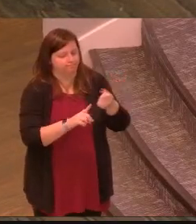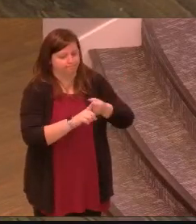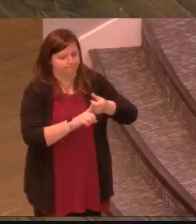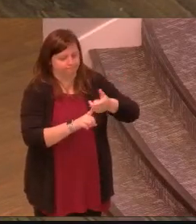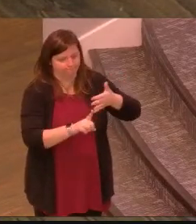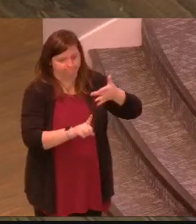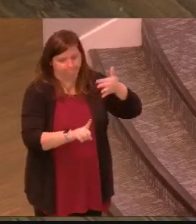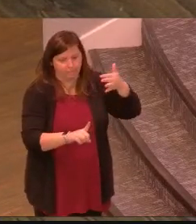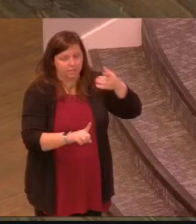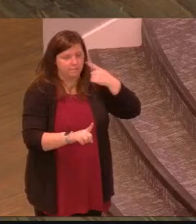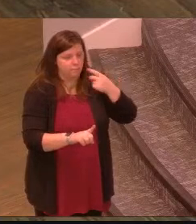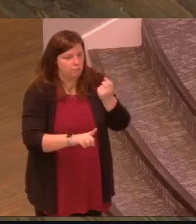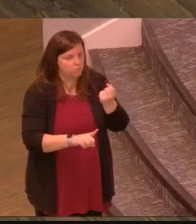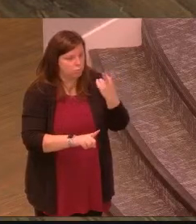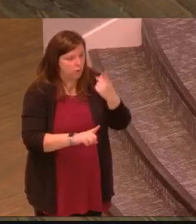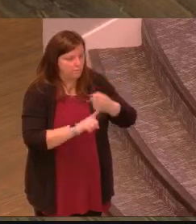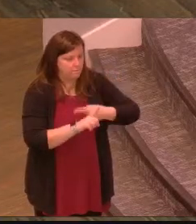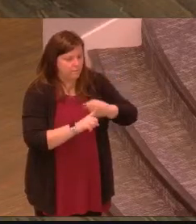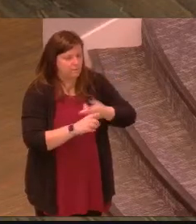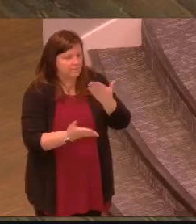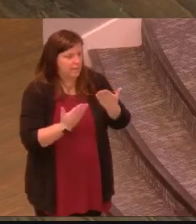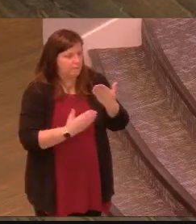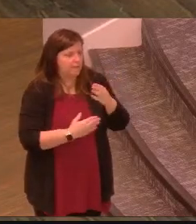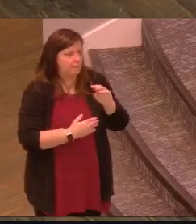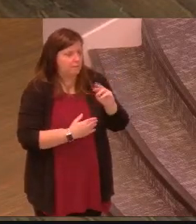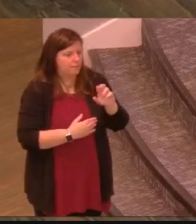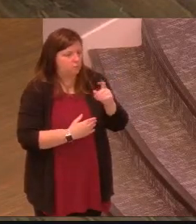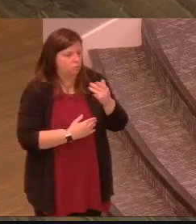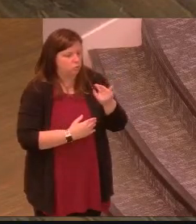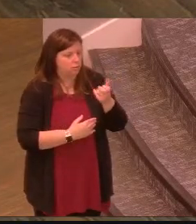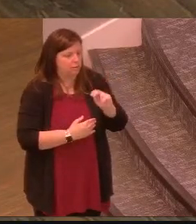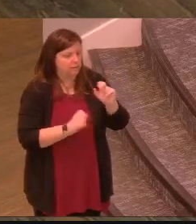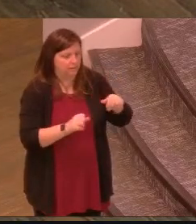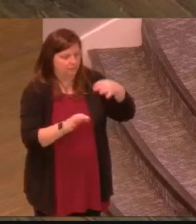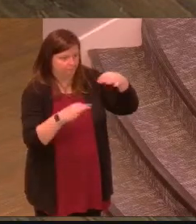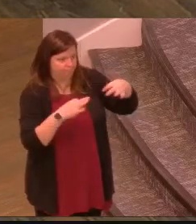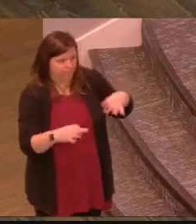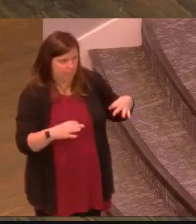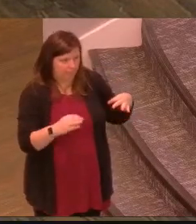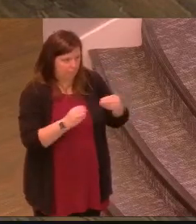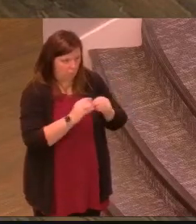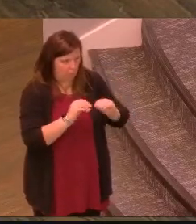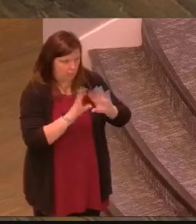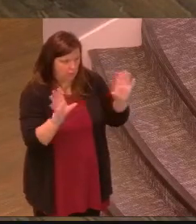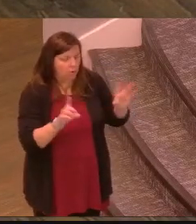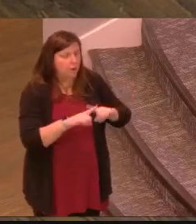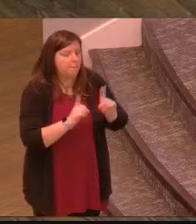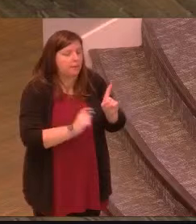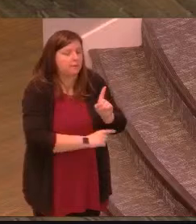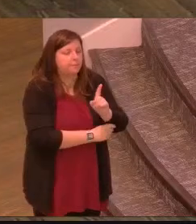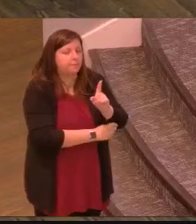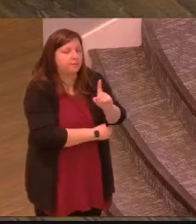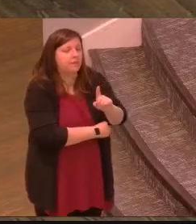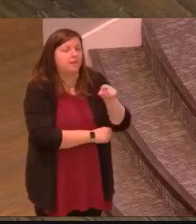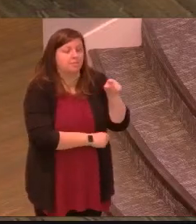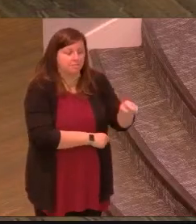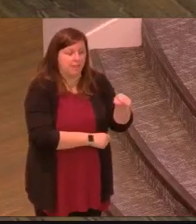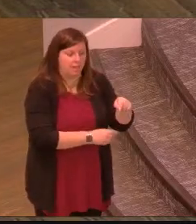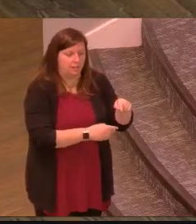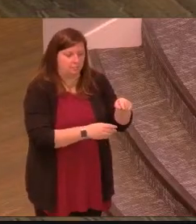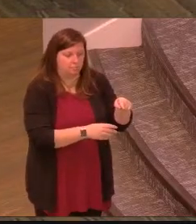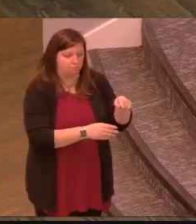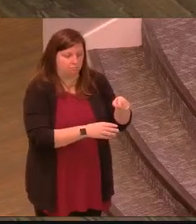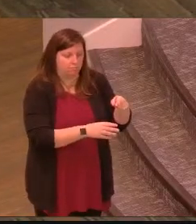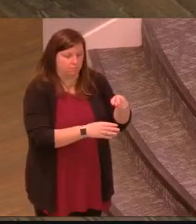so, and Mr. Schooneman might be able to give you more information on that, but while they do get paid for the hours they work, so if they